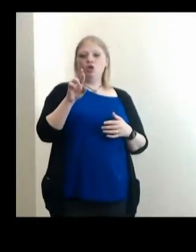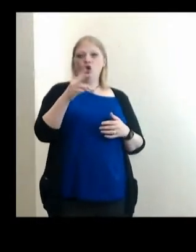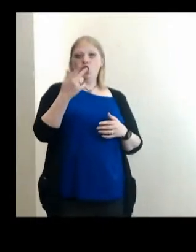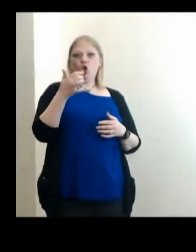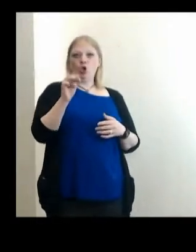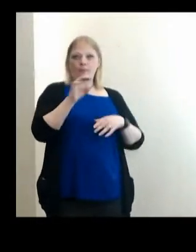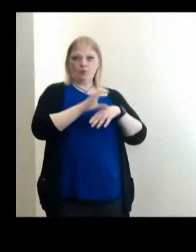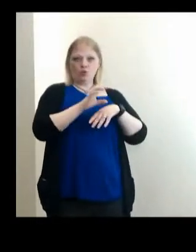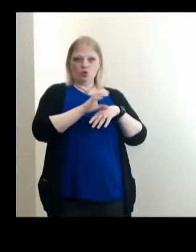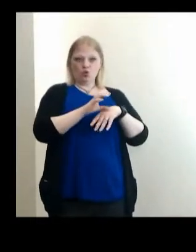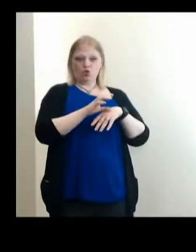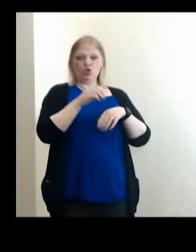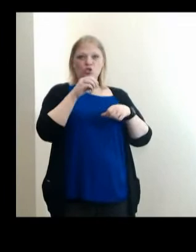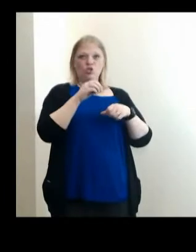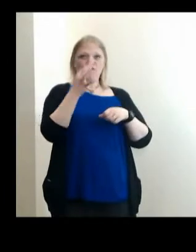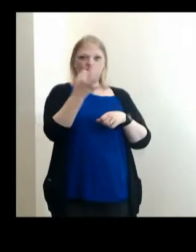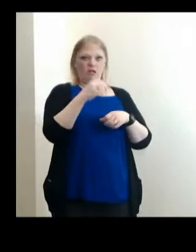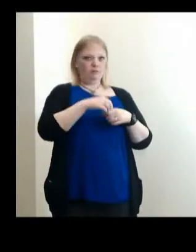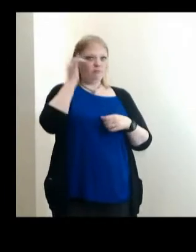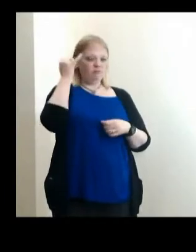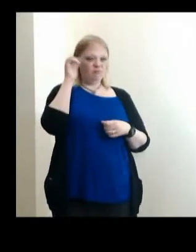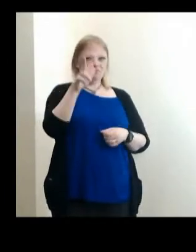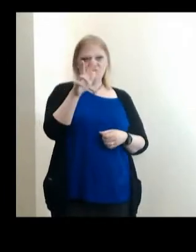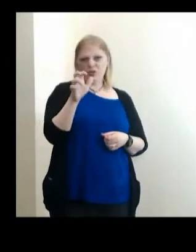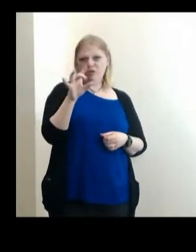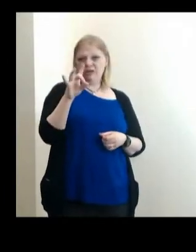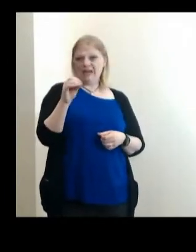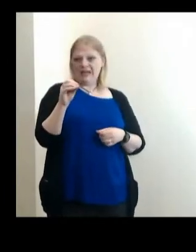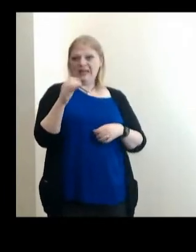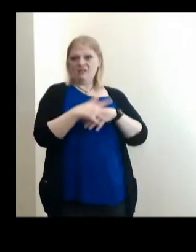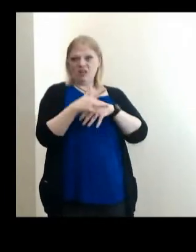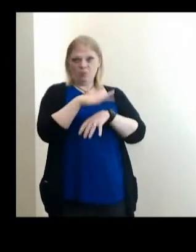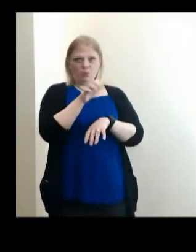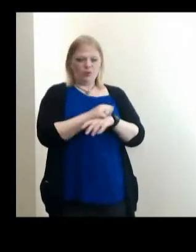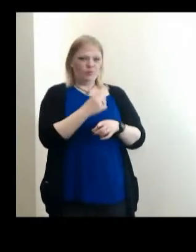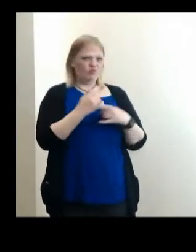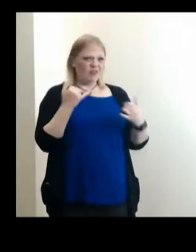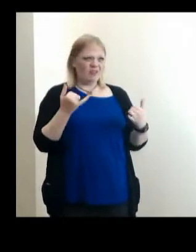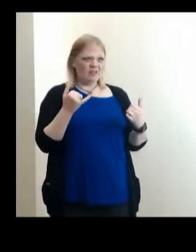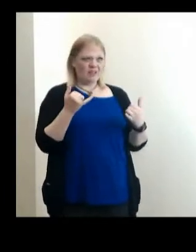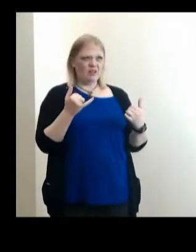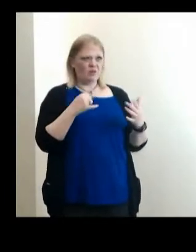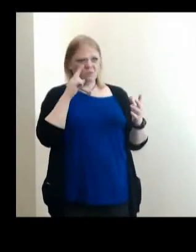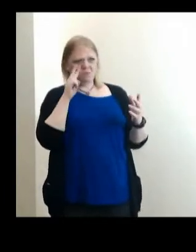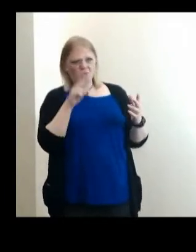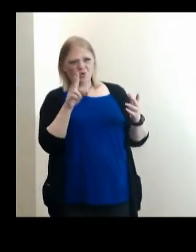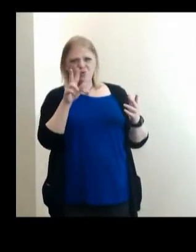this Friday in Buffalo. There's 380 appointments available right now, last I saw, or maybe it was